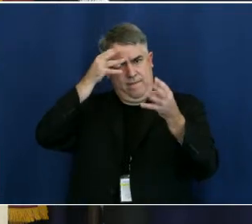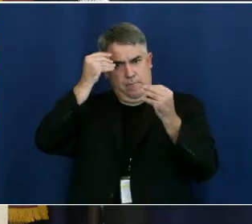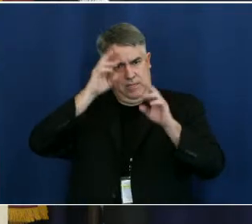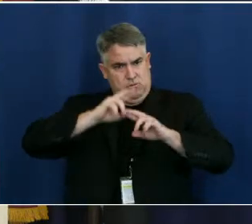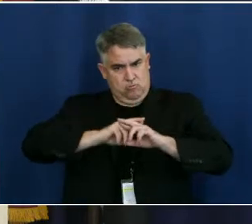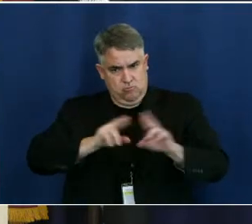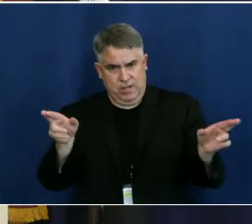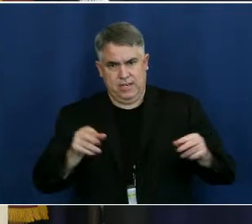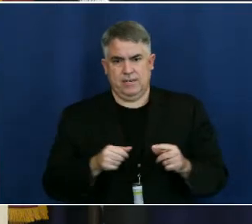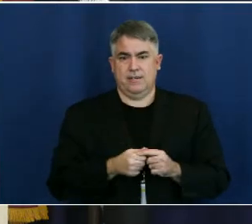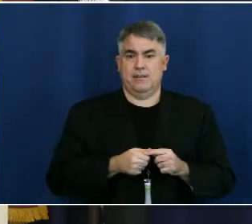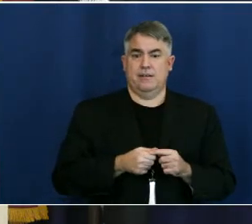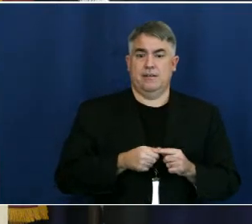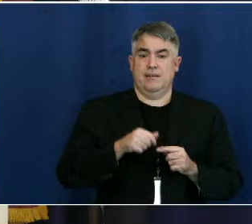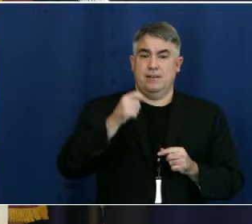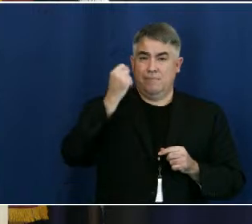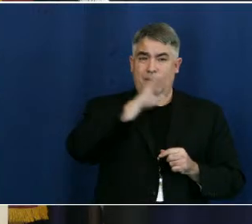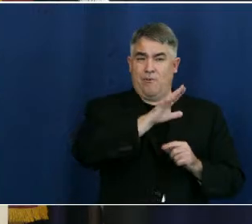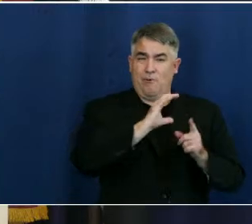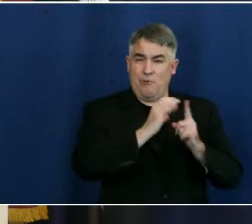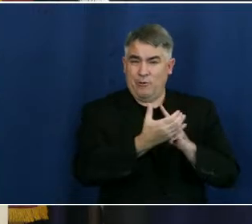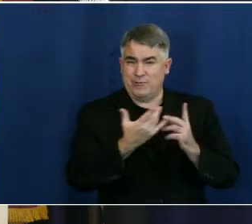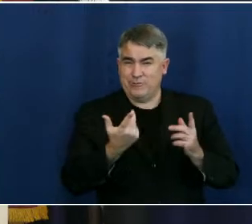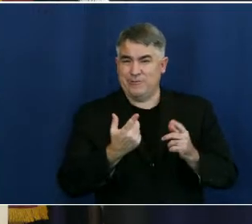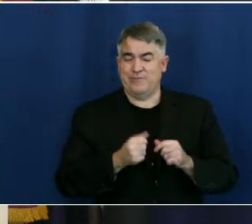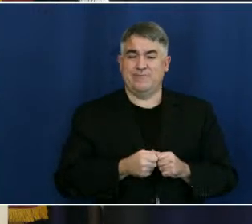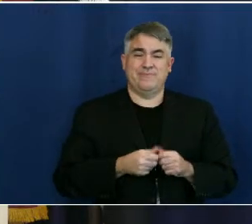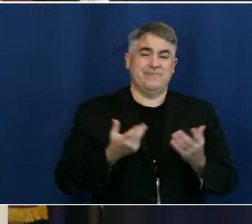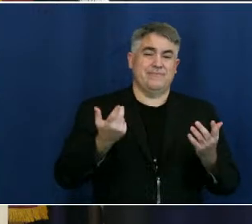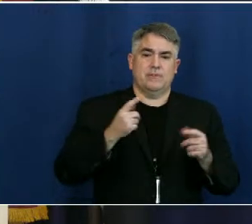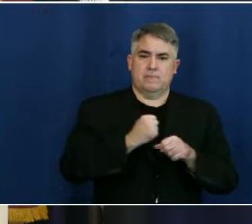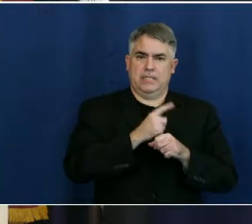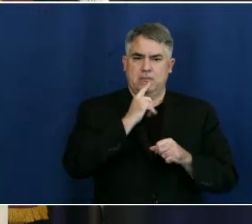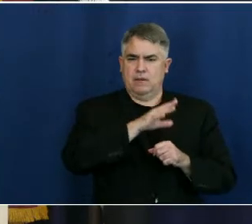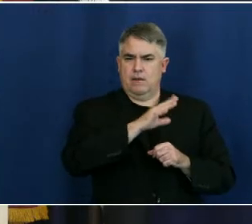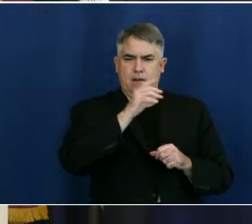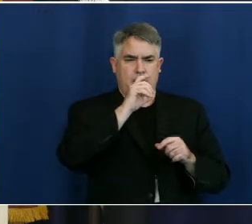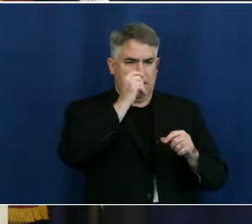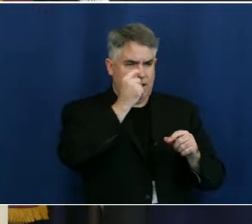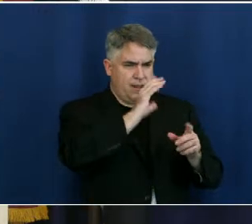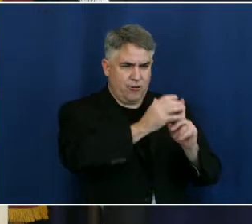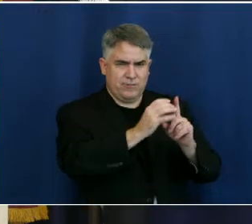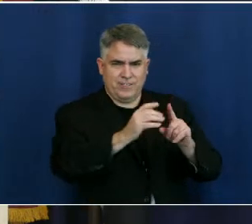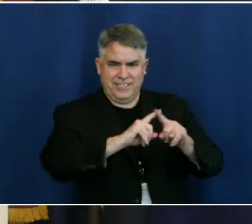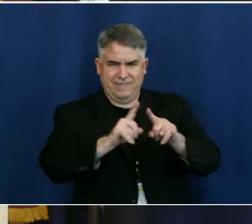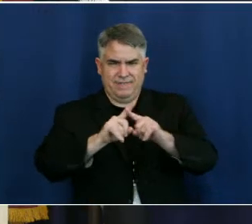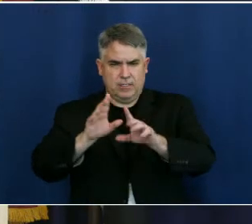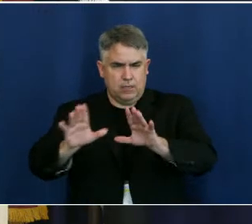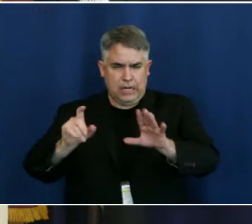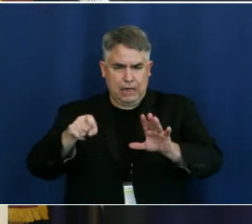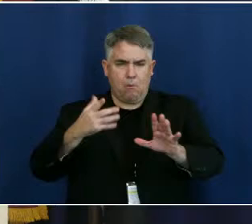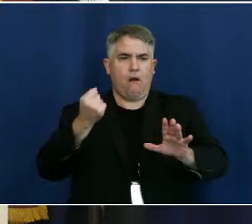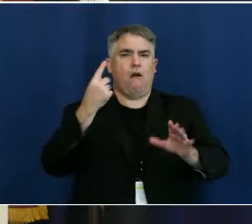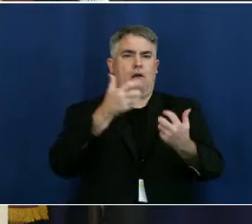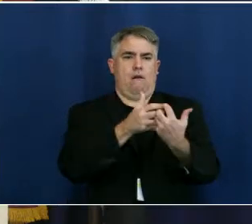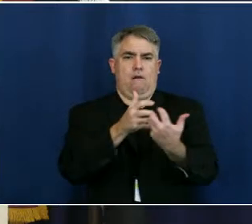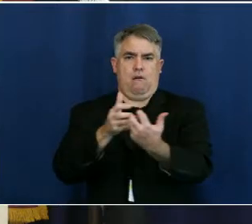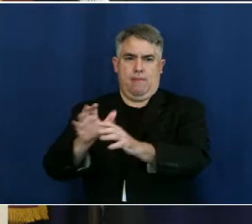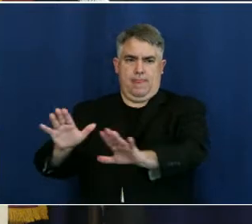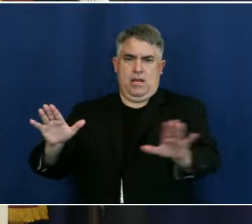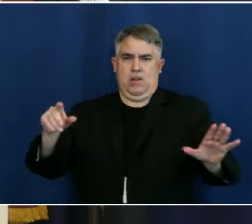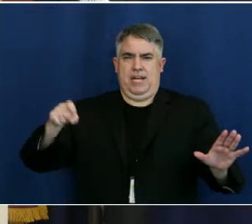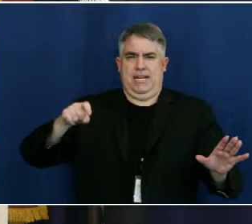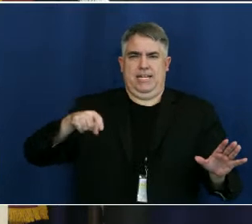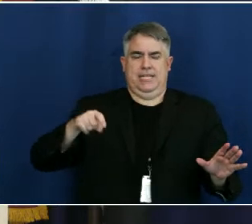competence, making sure that it understood the different communities as well, and that we were making sure that the messages were really